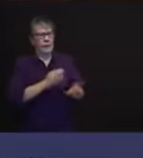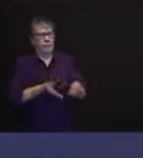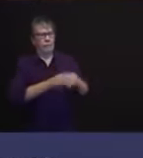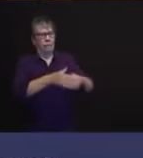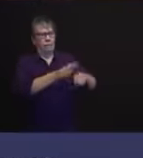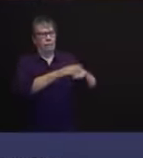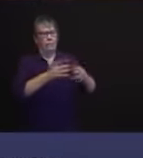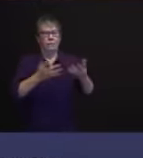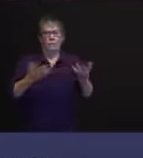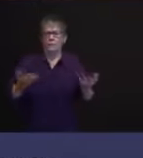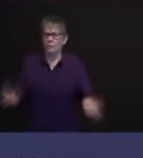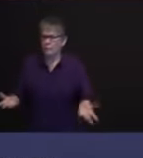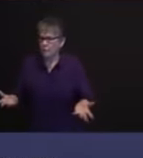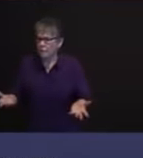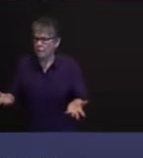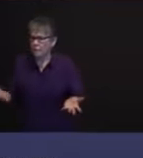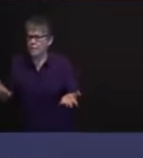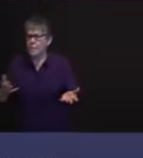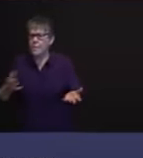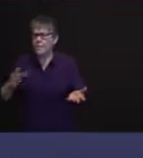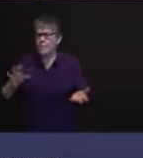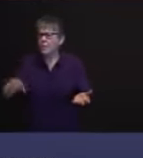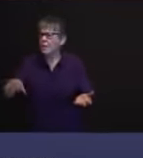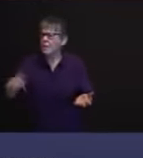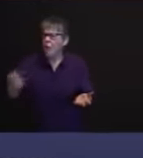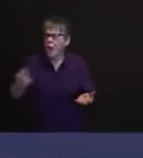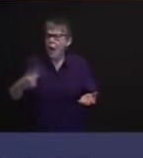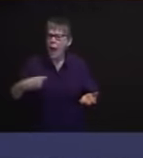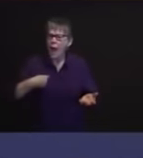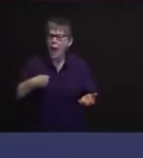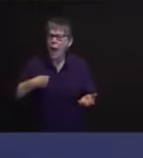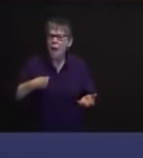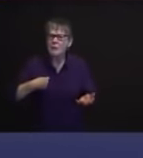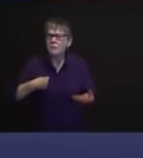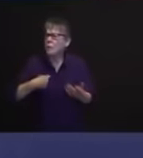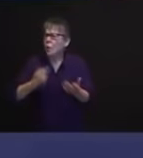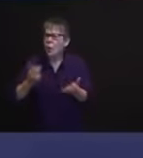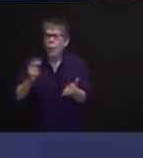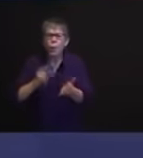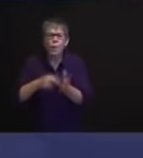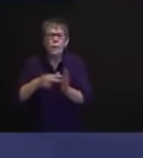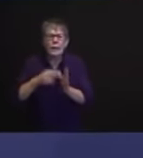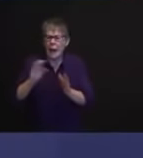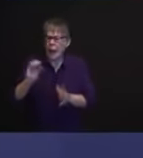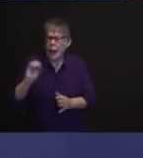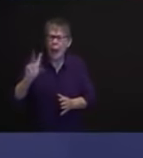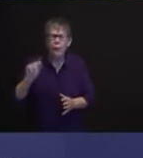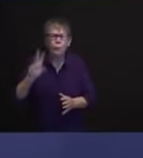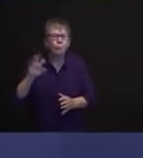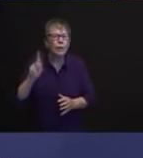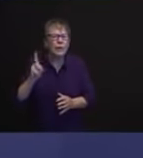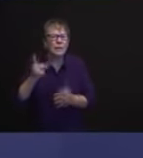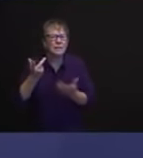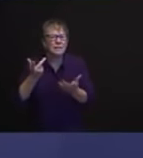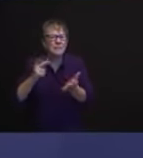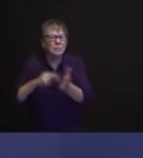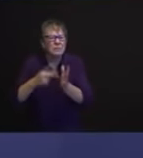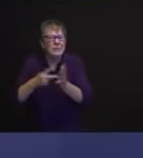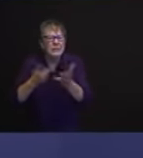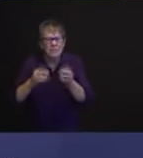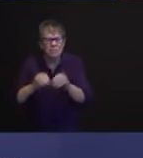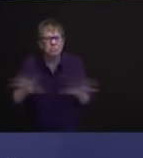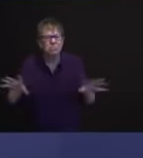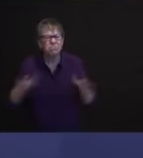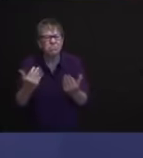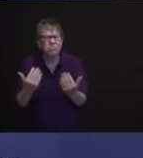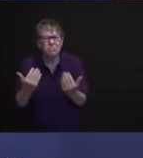outbreak. Dustin, Ed, do you mind addressing that? And that's the other thing. It's relatively easy to say whether there's an outbreak going on in a long-term